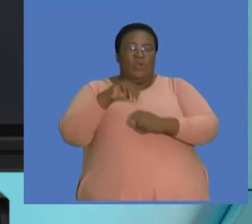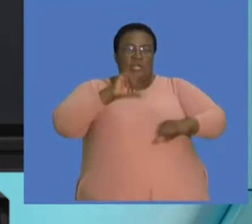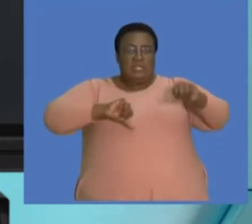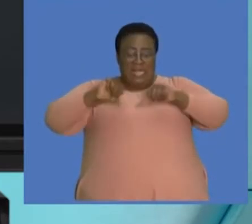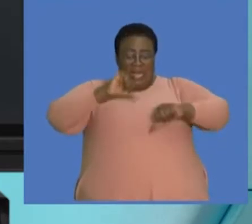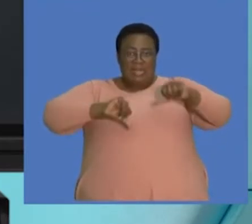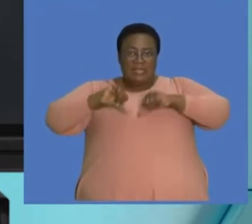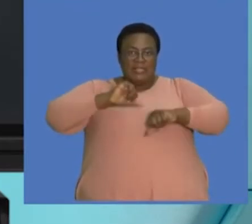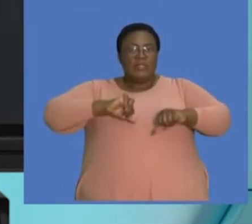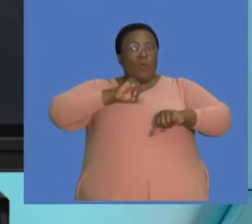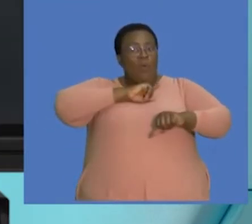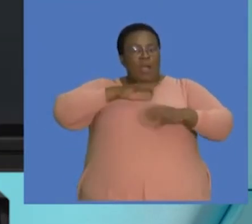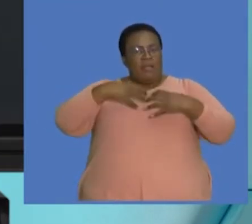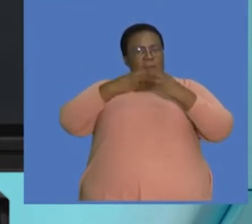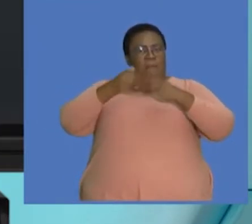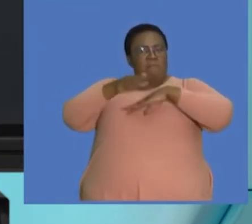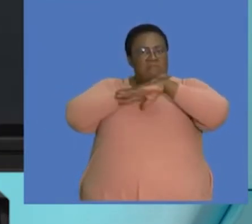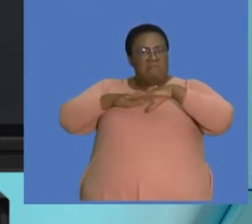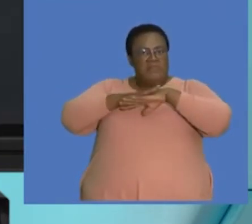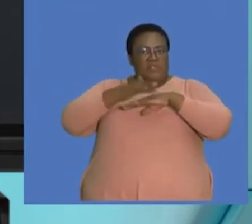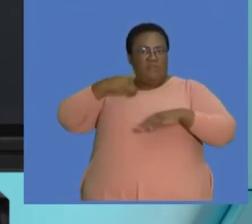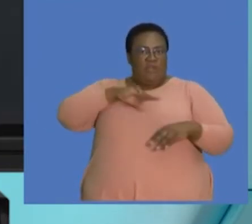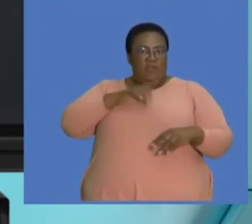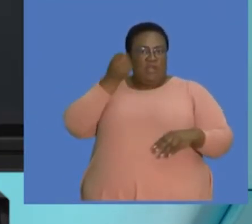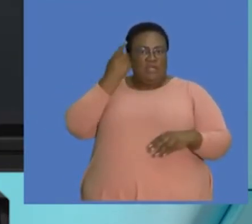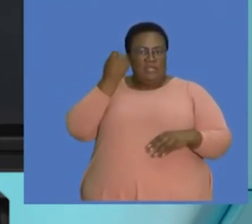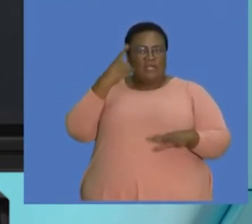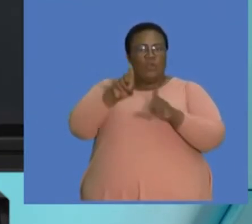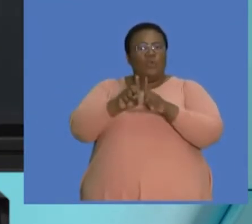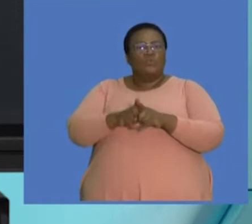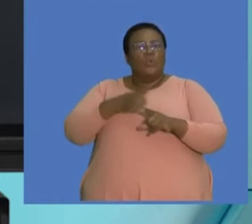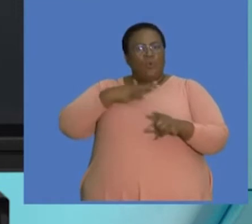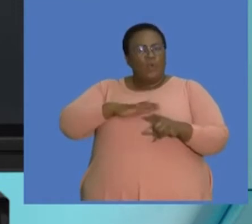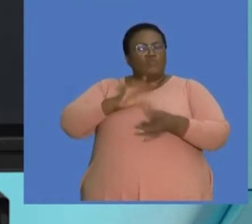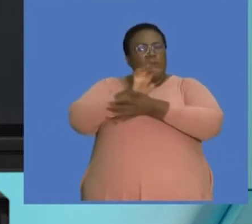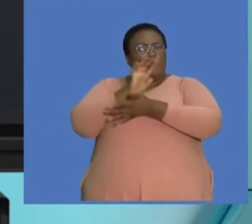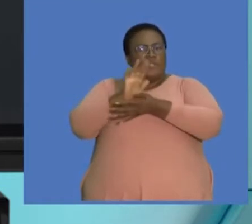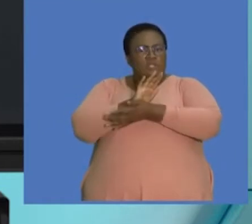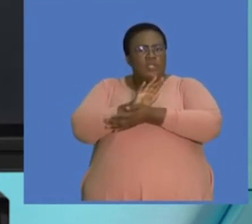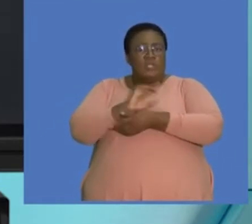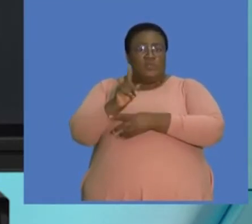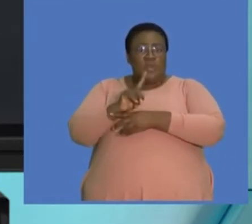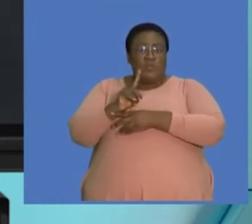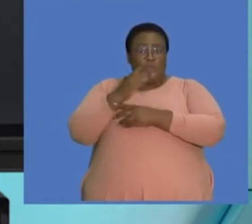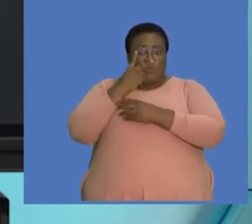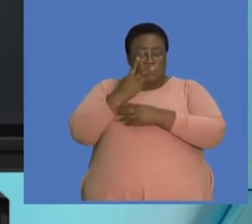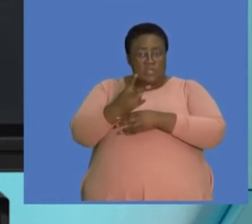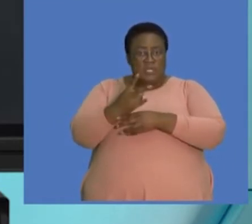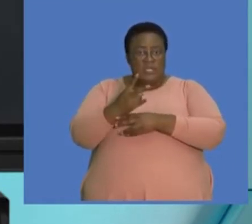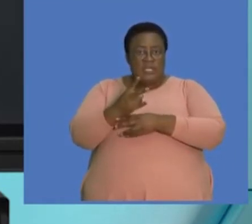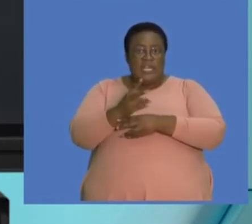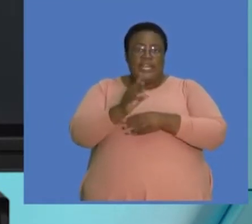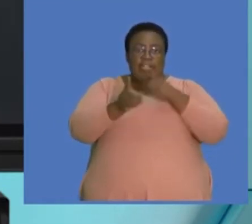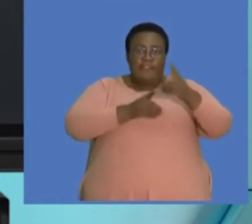the basis of our understanding. So that much said, we also want to appreciate the fact that, when you look at the